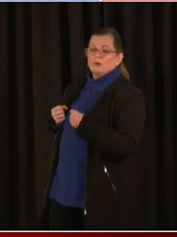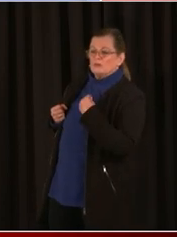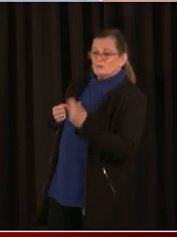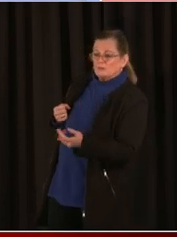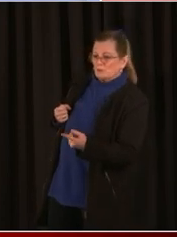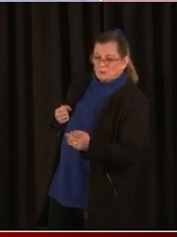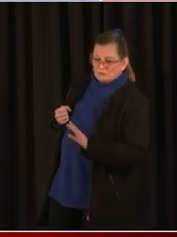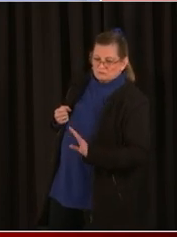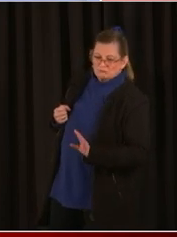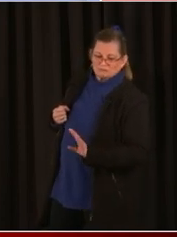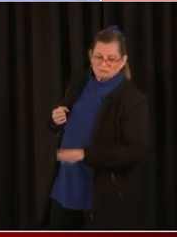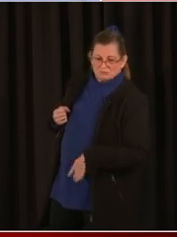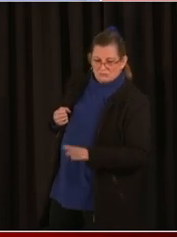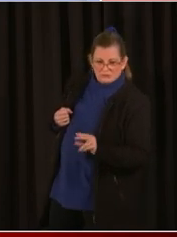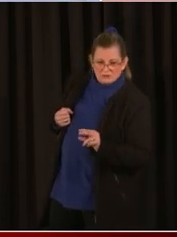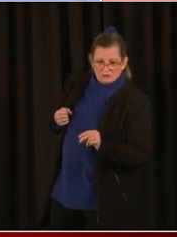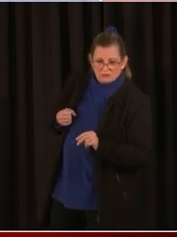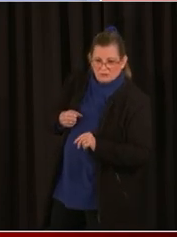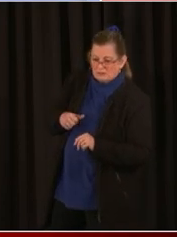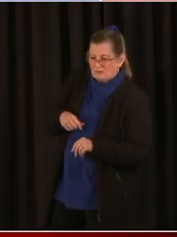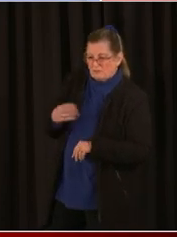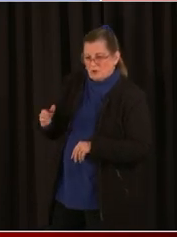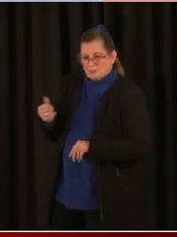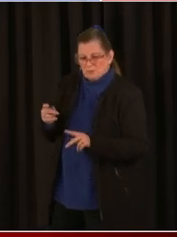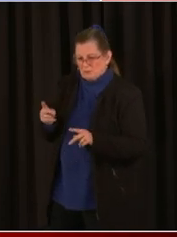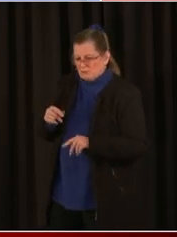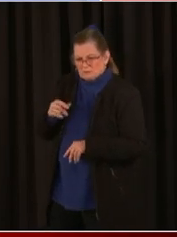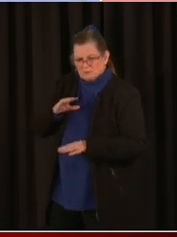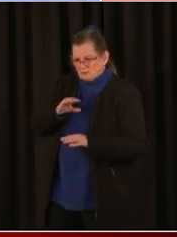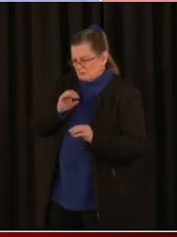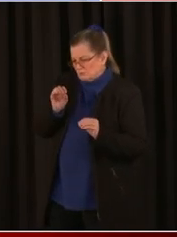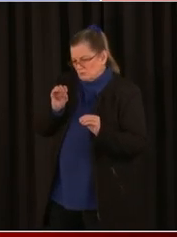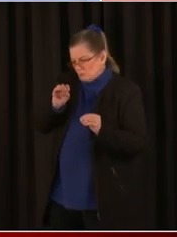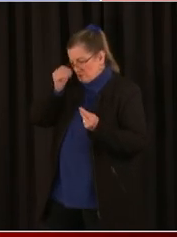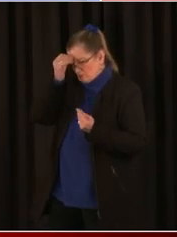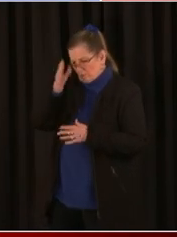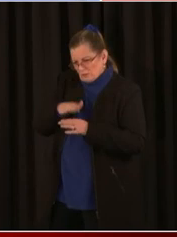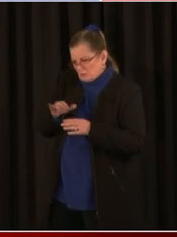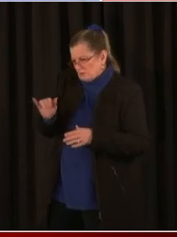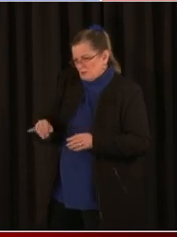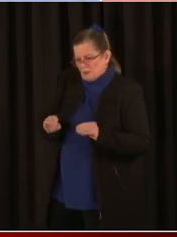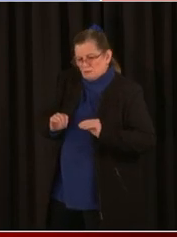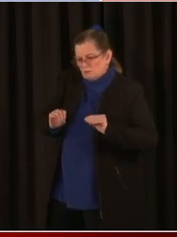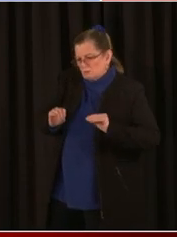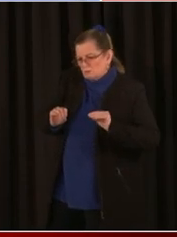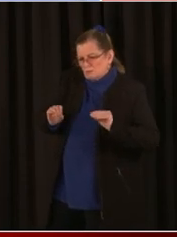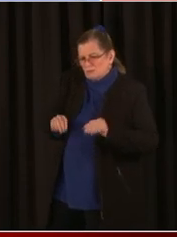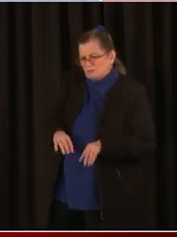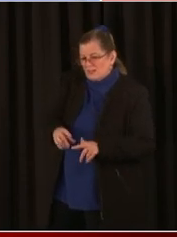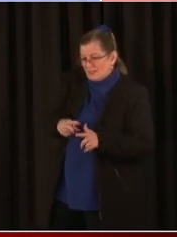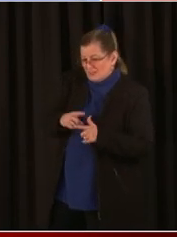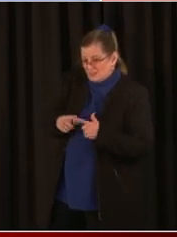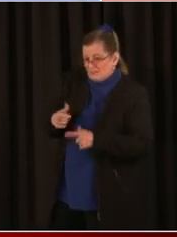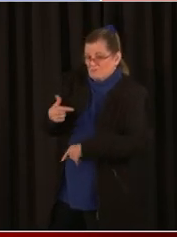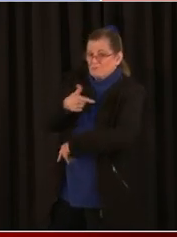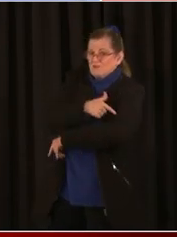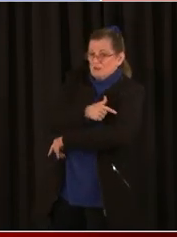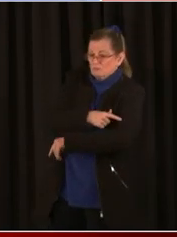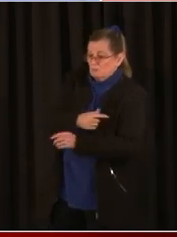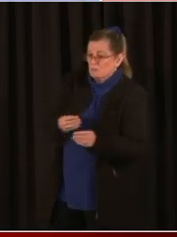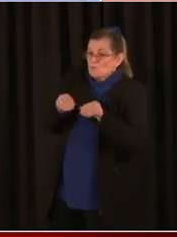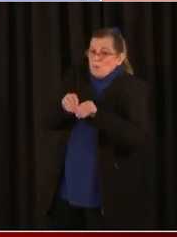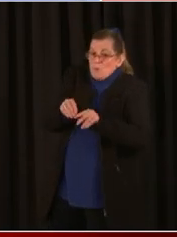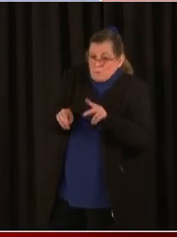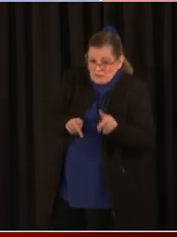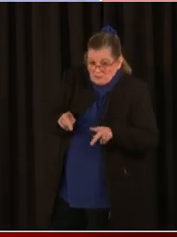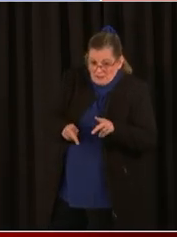use doses that are set aside for someone's second dose so that we can vaccinate more people with the first dose. We're not making